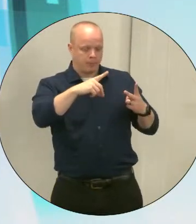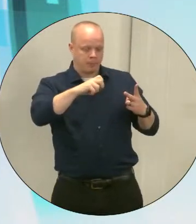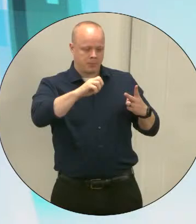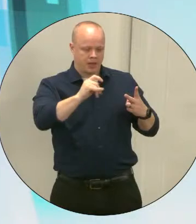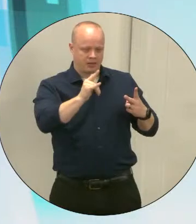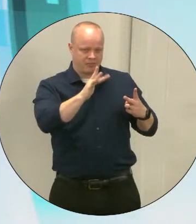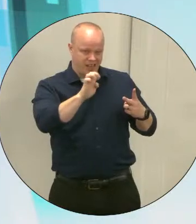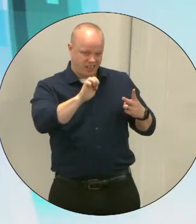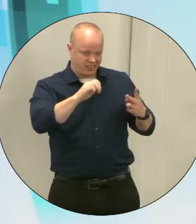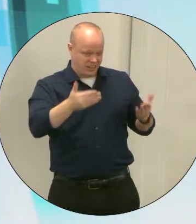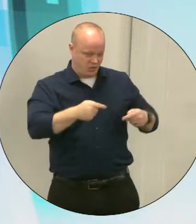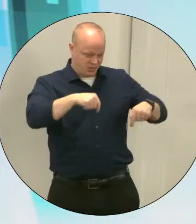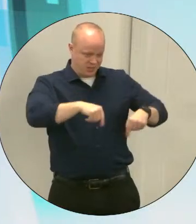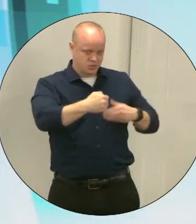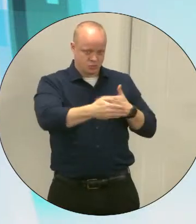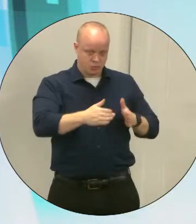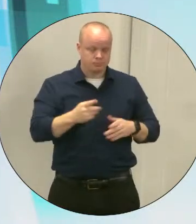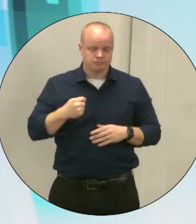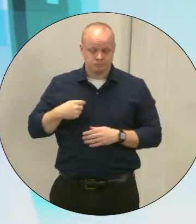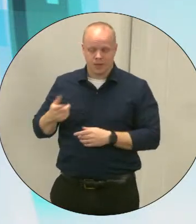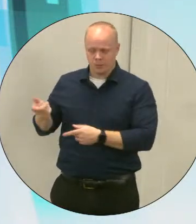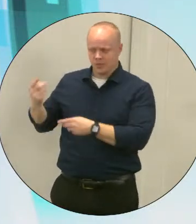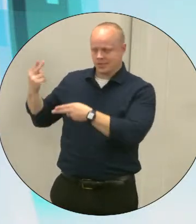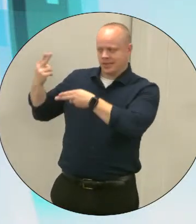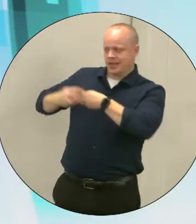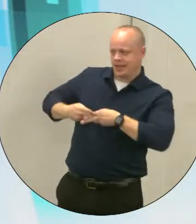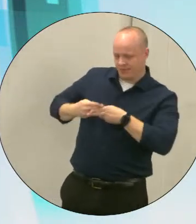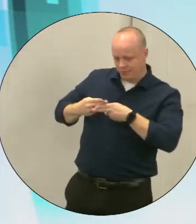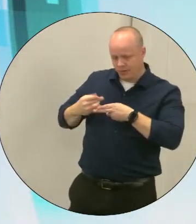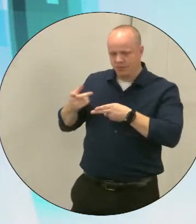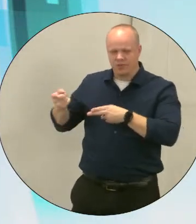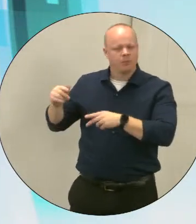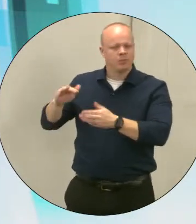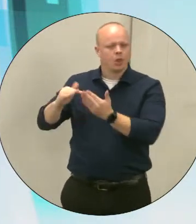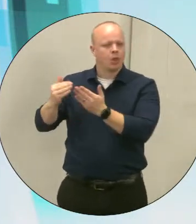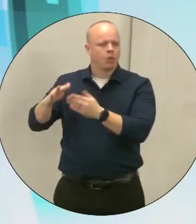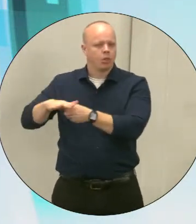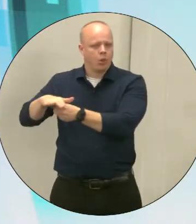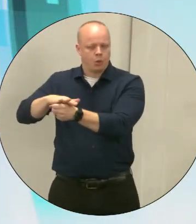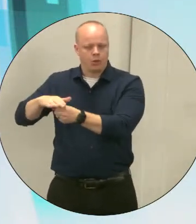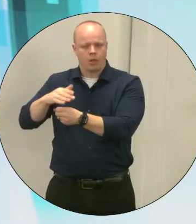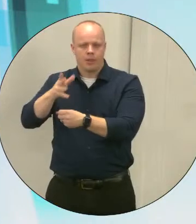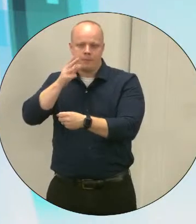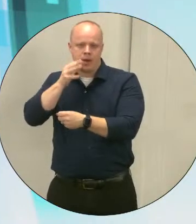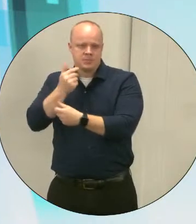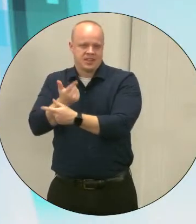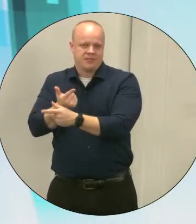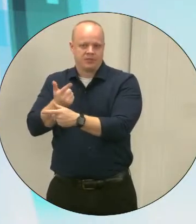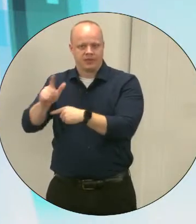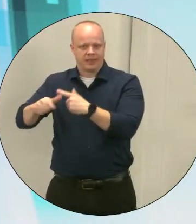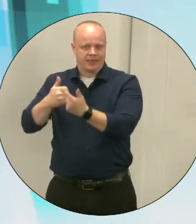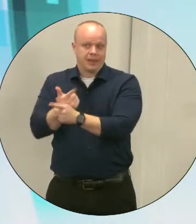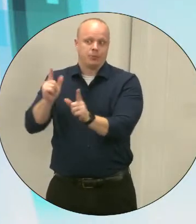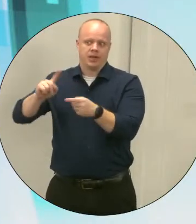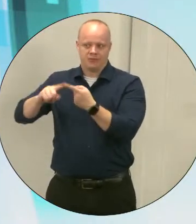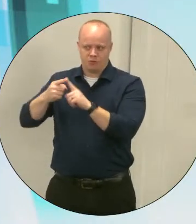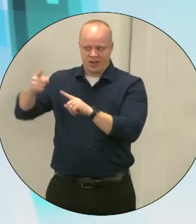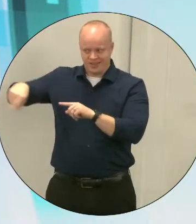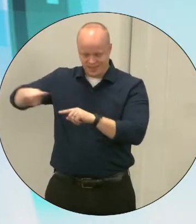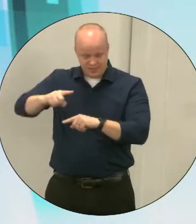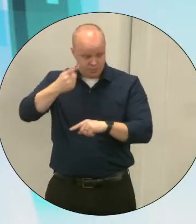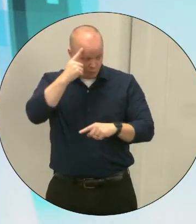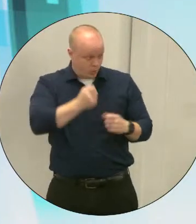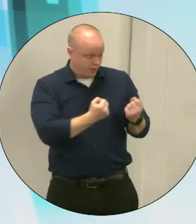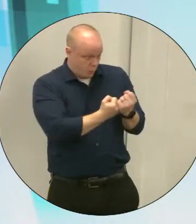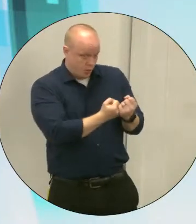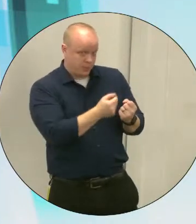this room. I was given a catchy nickname by our local Moms for Liberty friends in the boardroom tonight for affirming our gender diverse